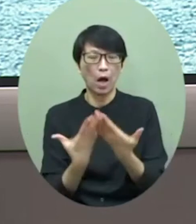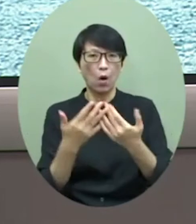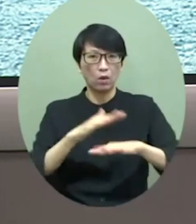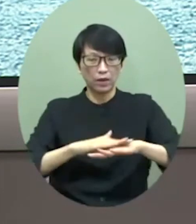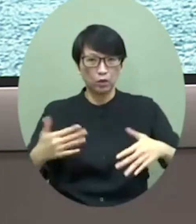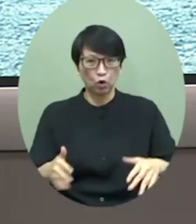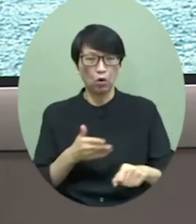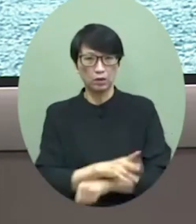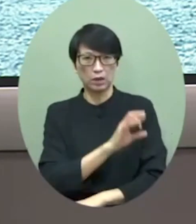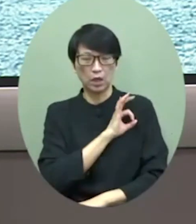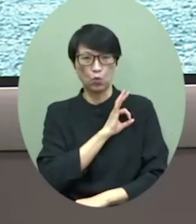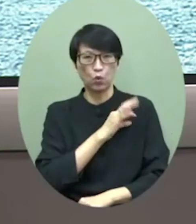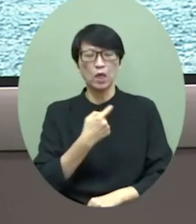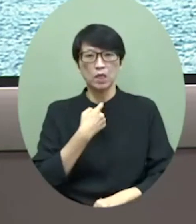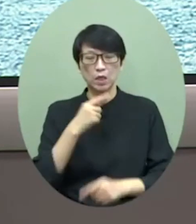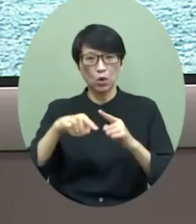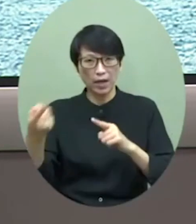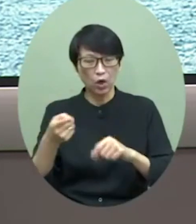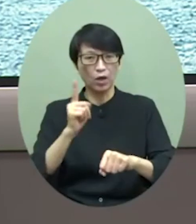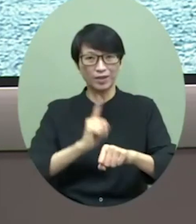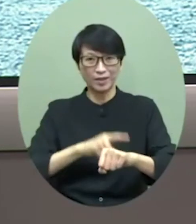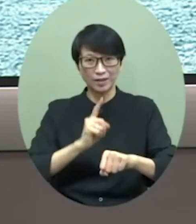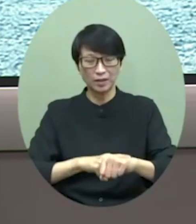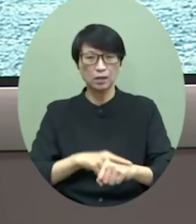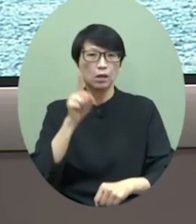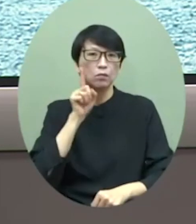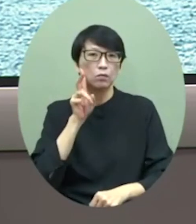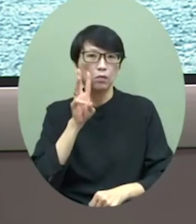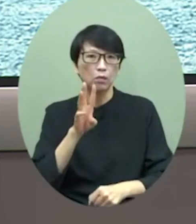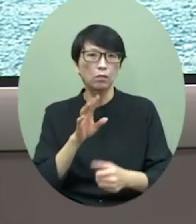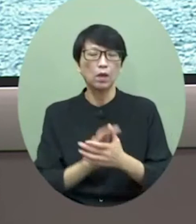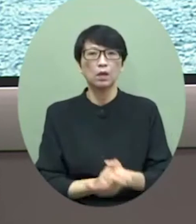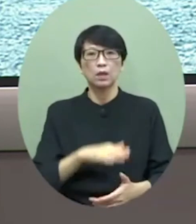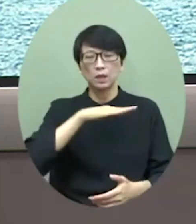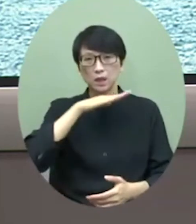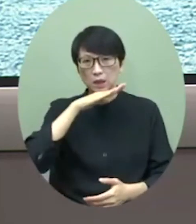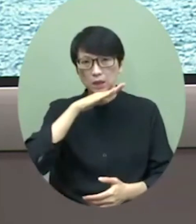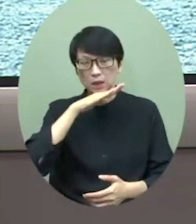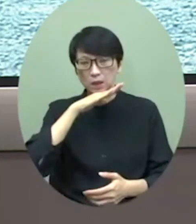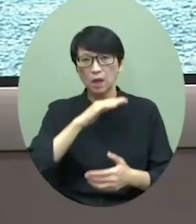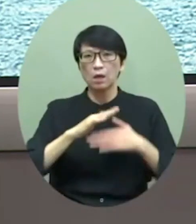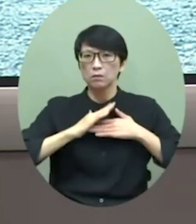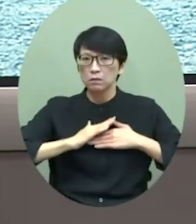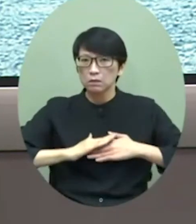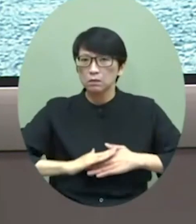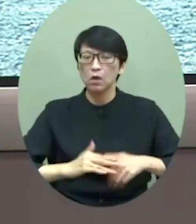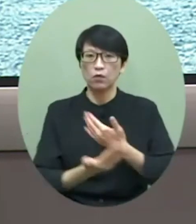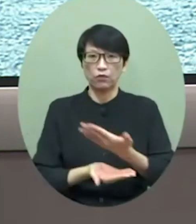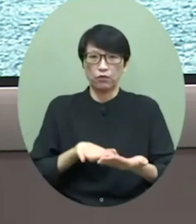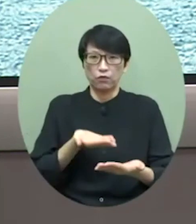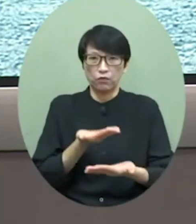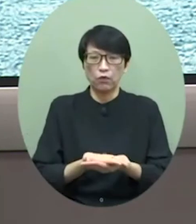my experience in April and May, even when the epidemic became stable, it would take several weeks, at